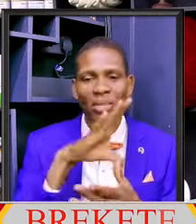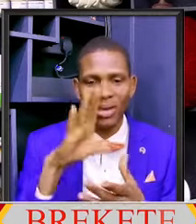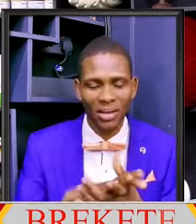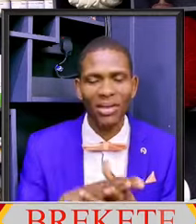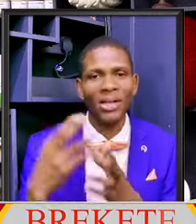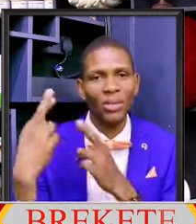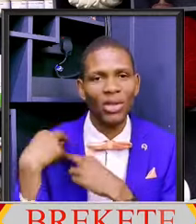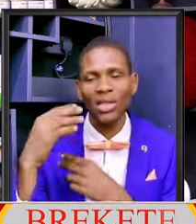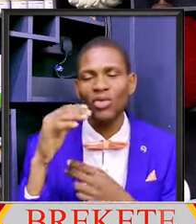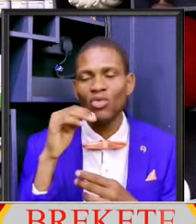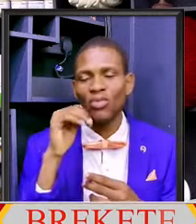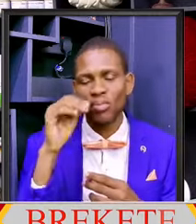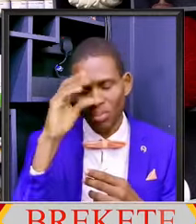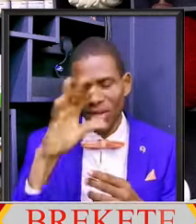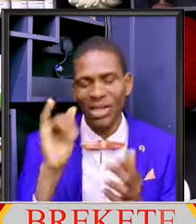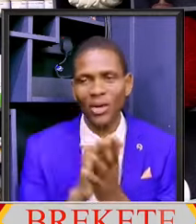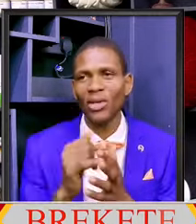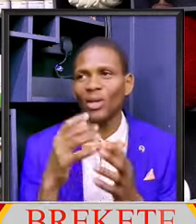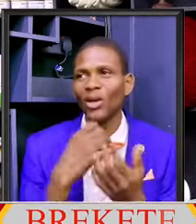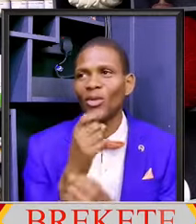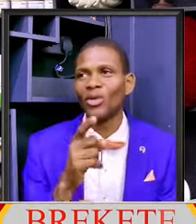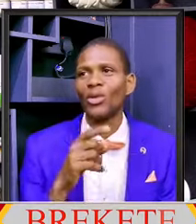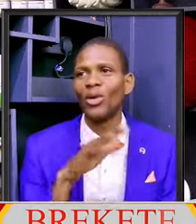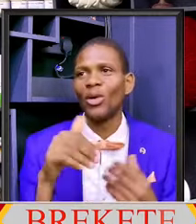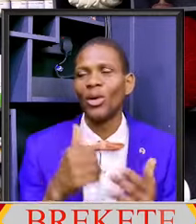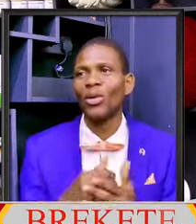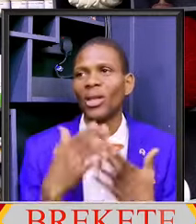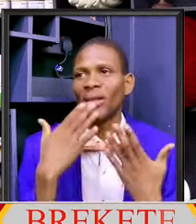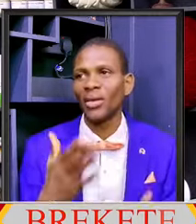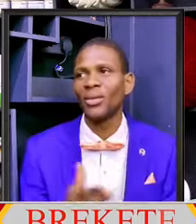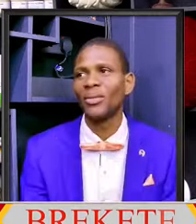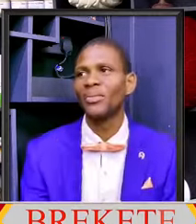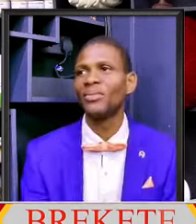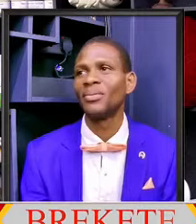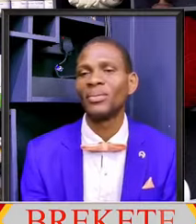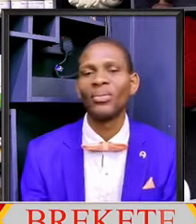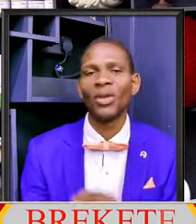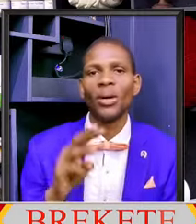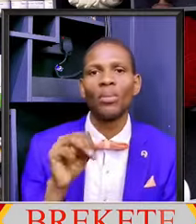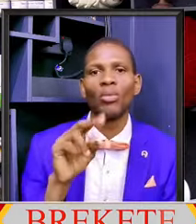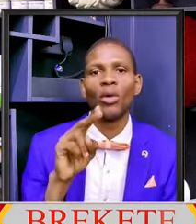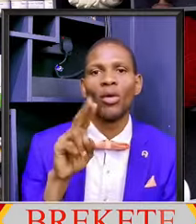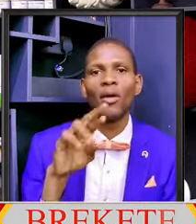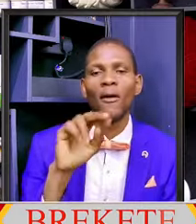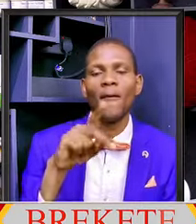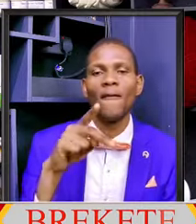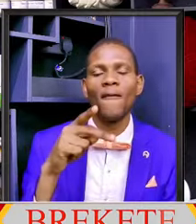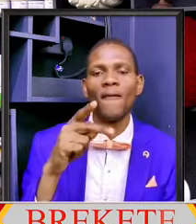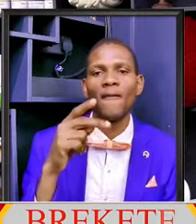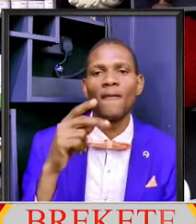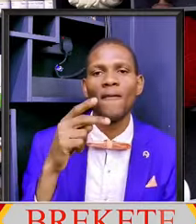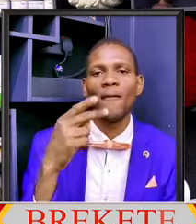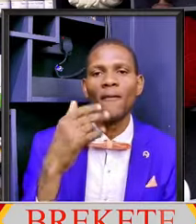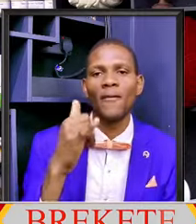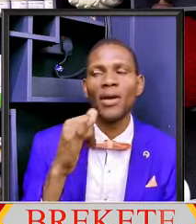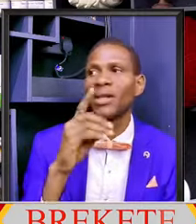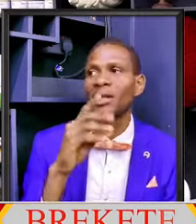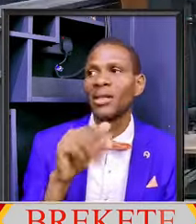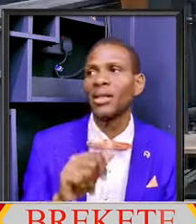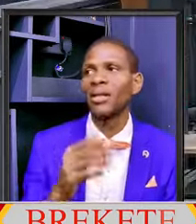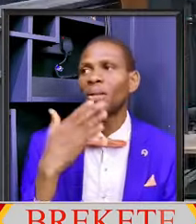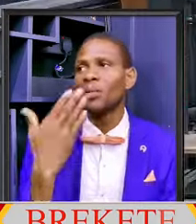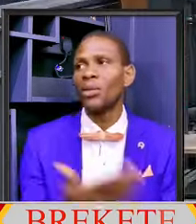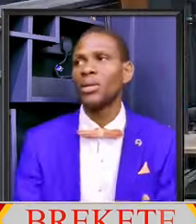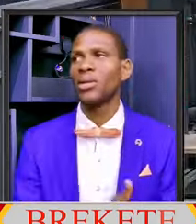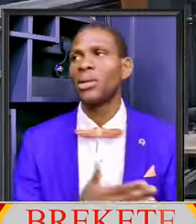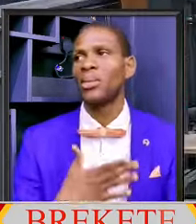love and respect una. I mean, thank sir. You very much. Thank you, sir. Mufida, your flower day. Yes, sir. Oh yeah, quickly. Good morning,